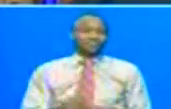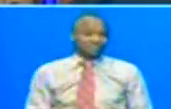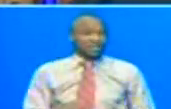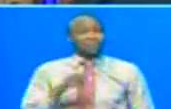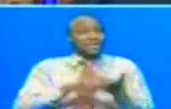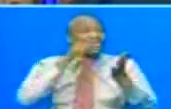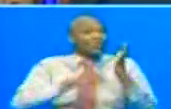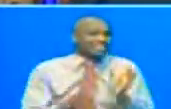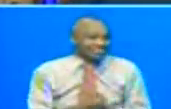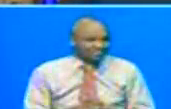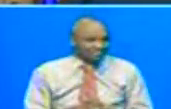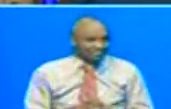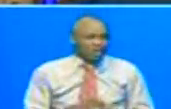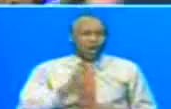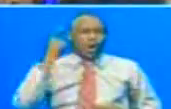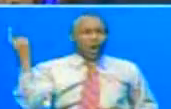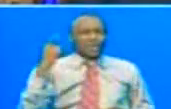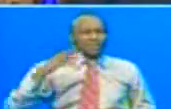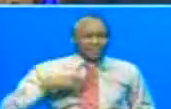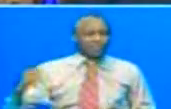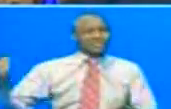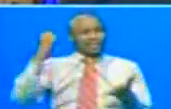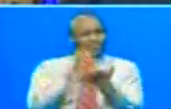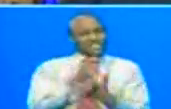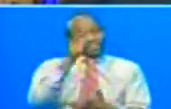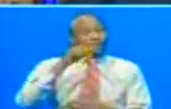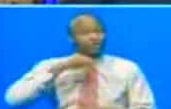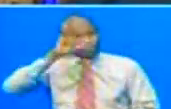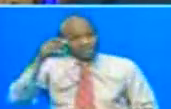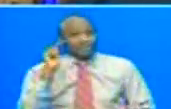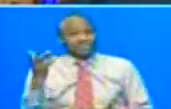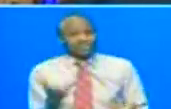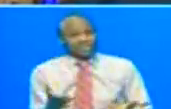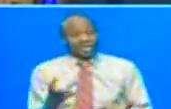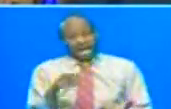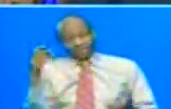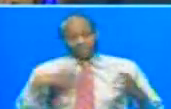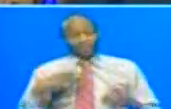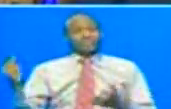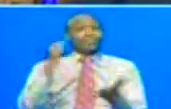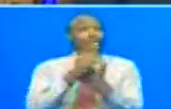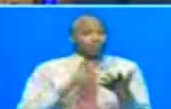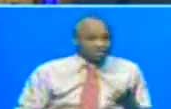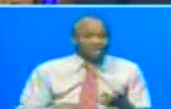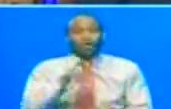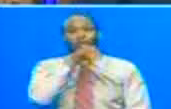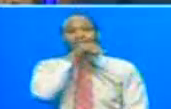it means the only people who should be appointed by Jubilee or anywhere else, by anybody else, is the